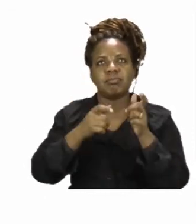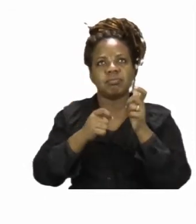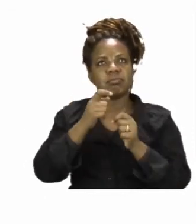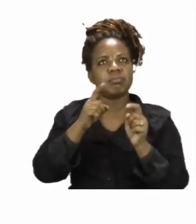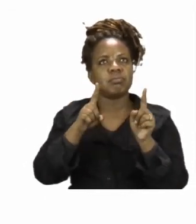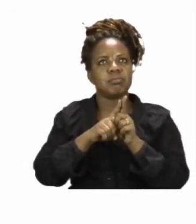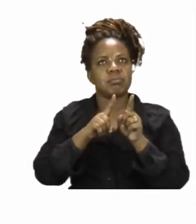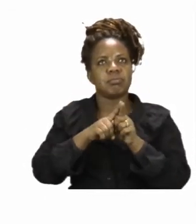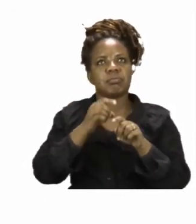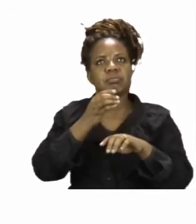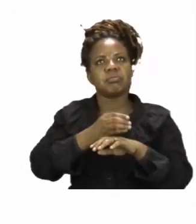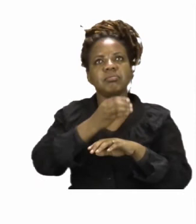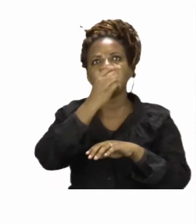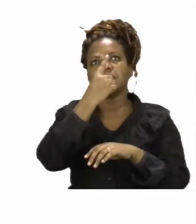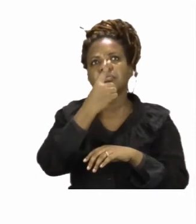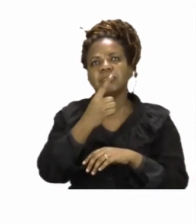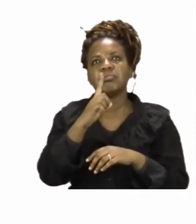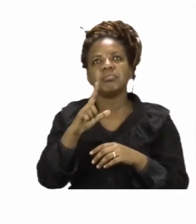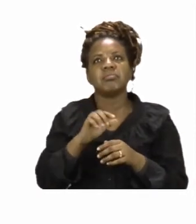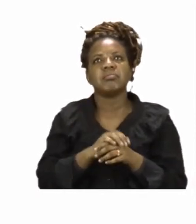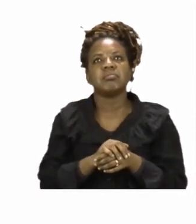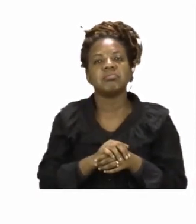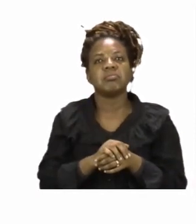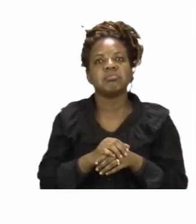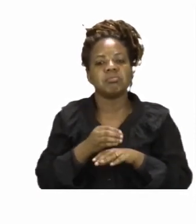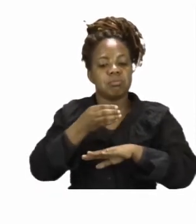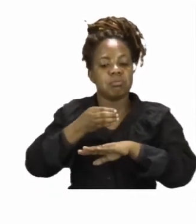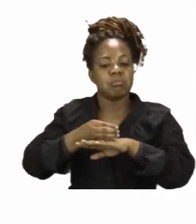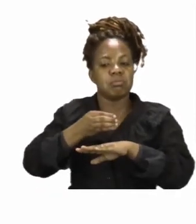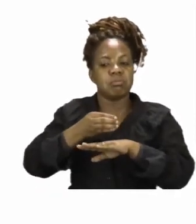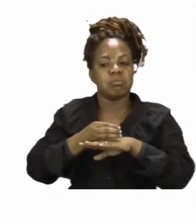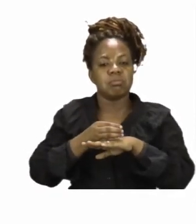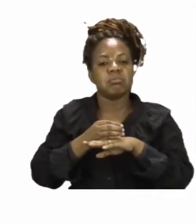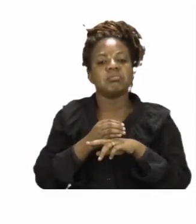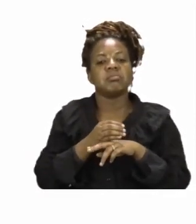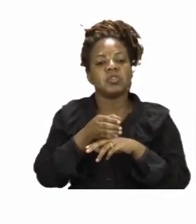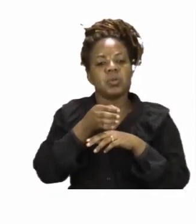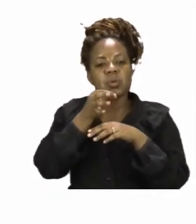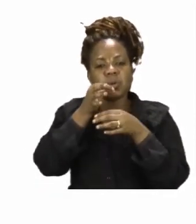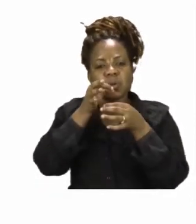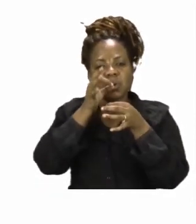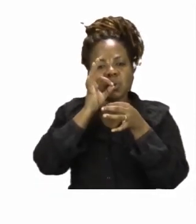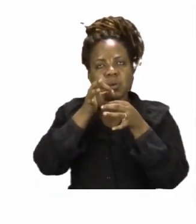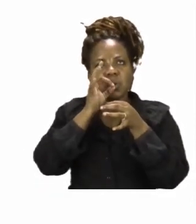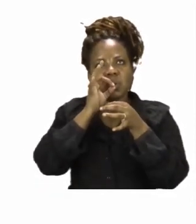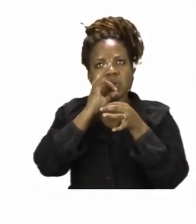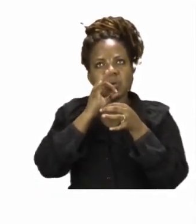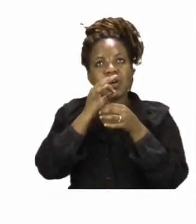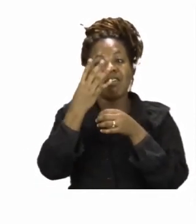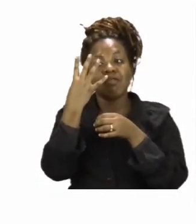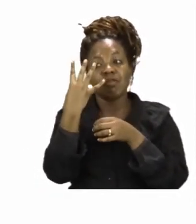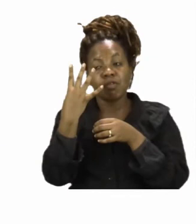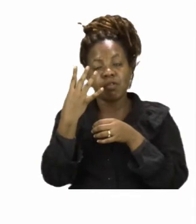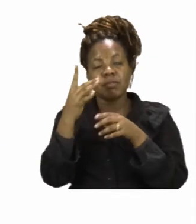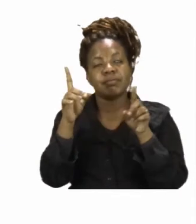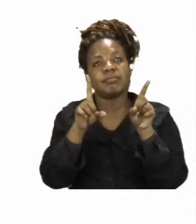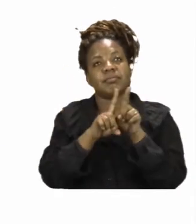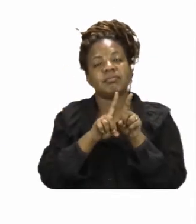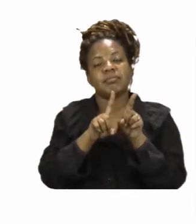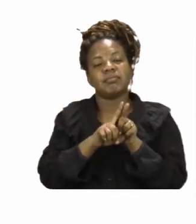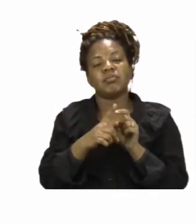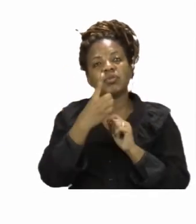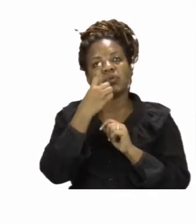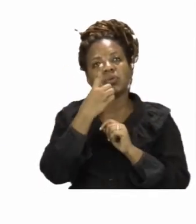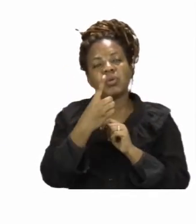the ones that we use for coffee, are the same as 1 liter. I have